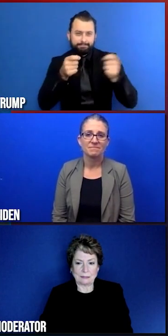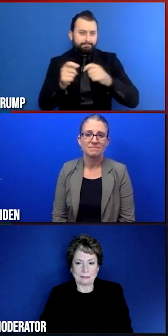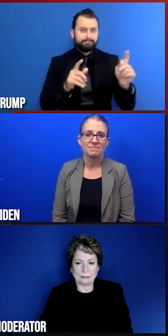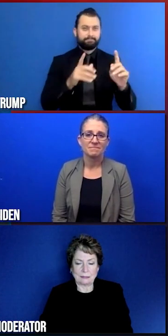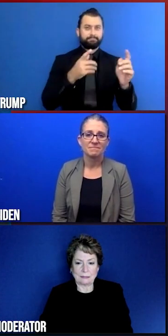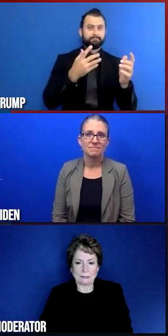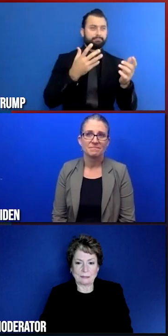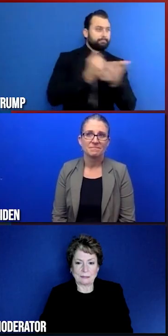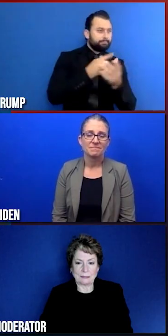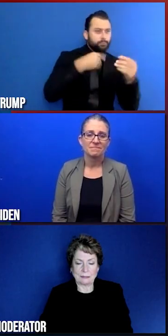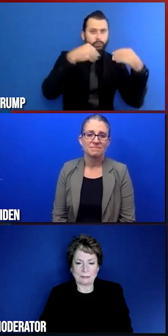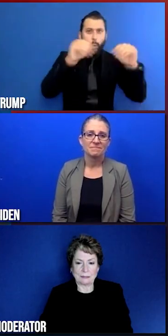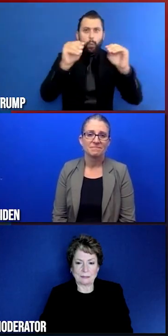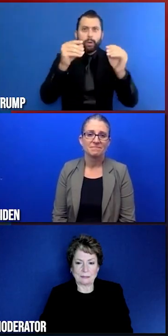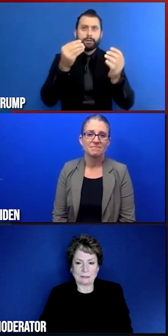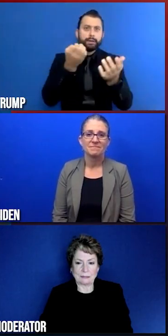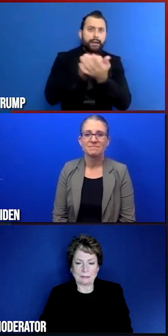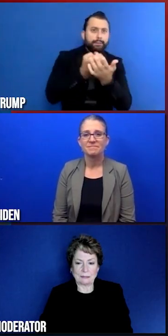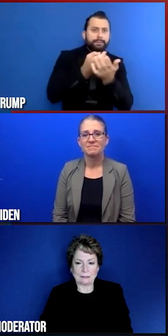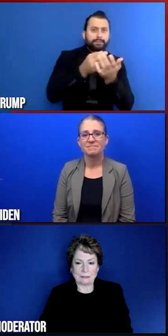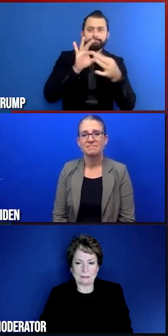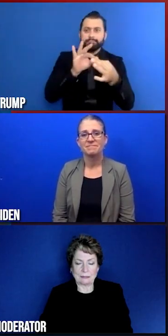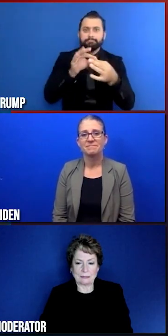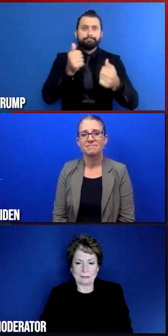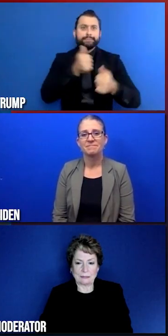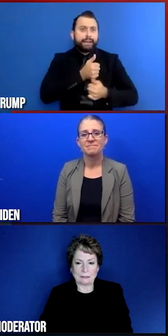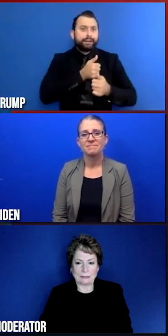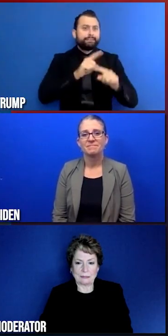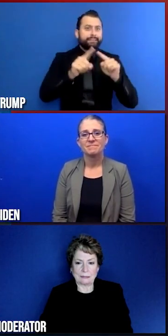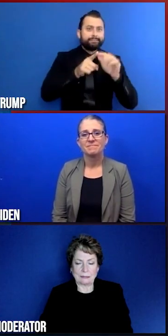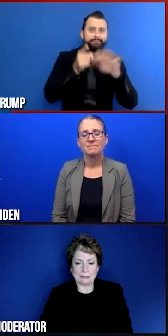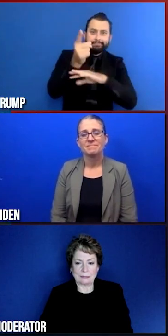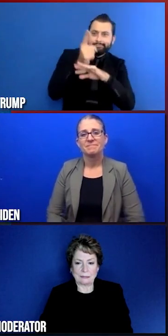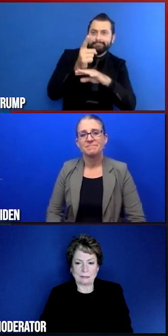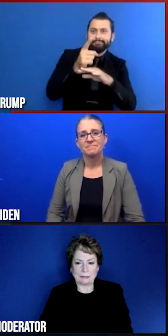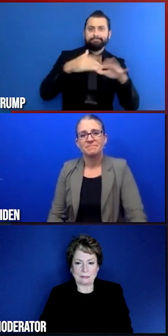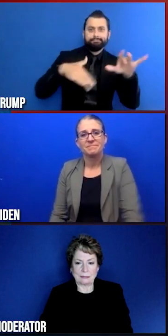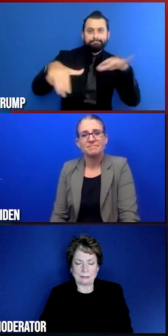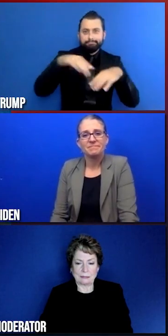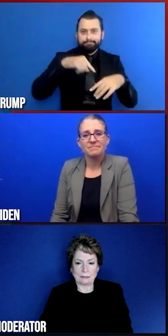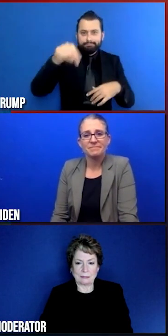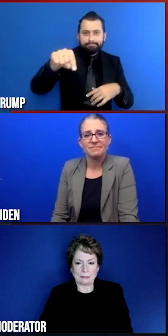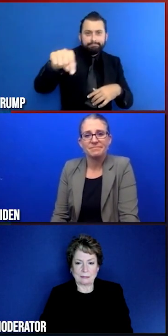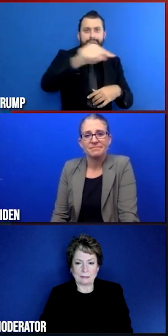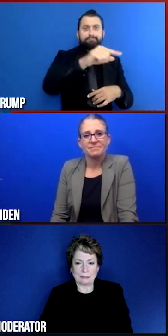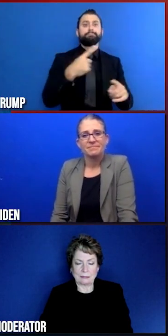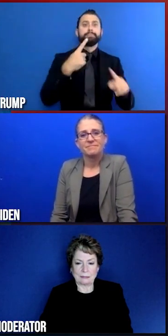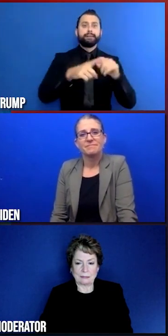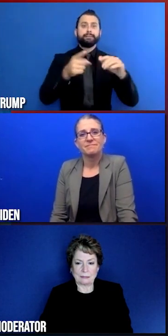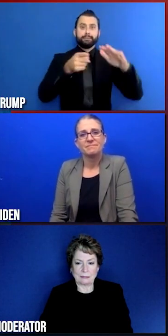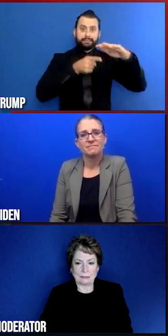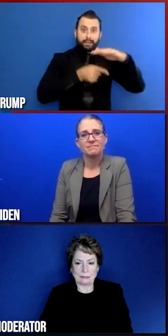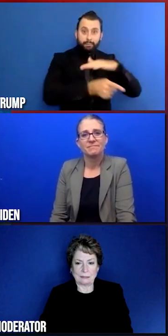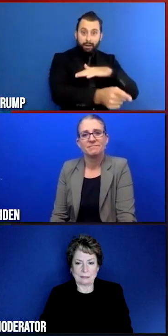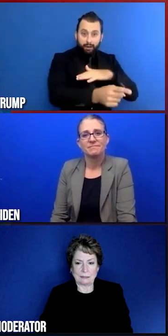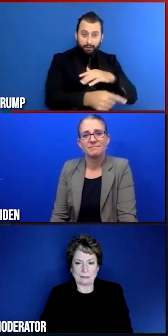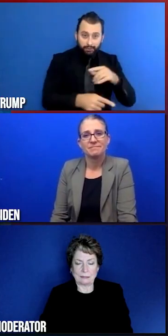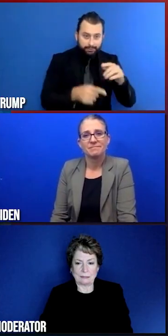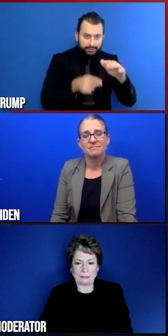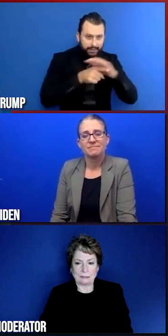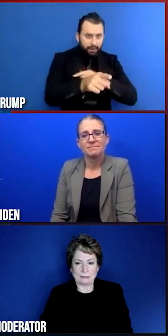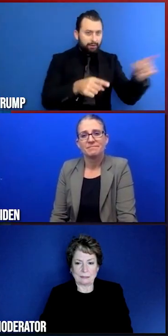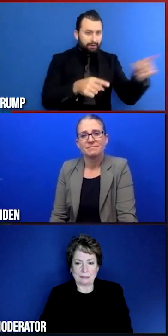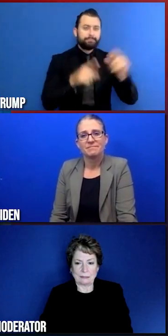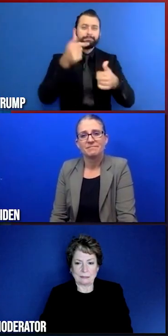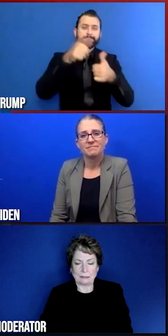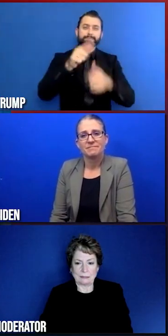the submarine port. You remember that very well. During your term, during you and Barack Obama, they took over a